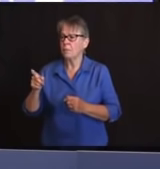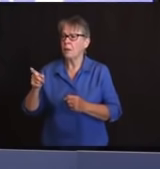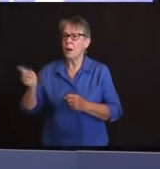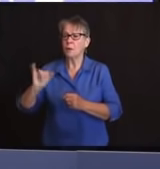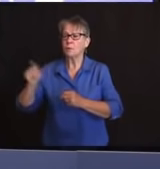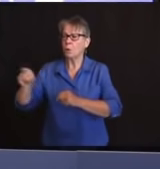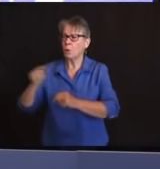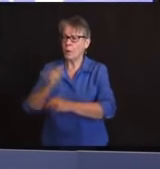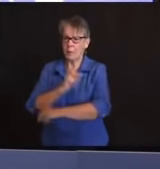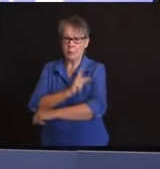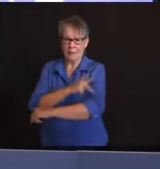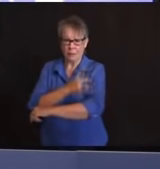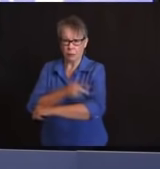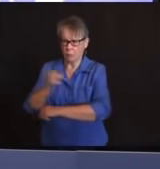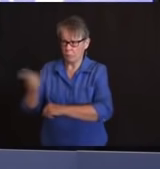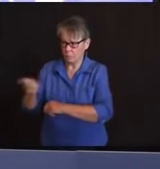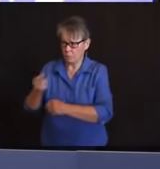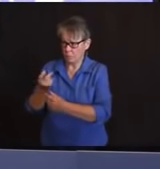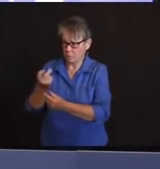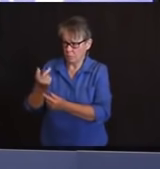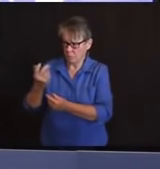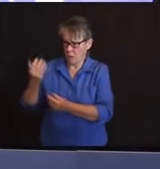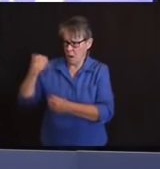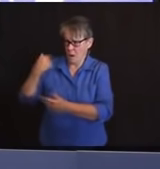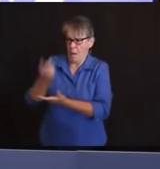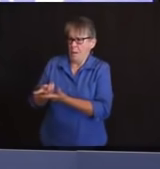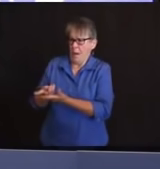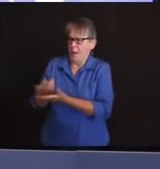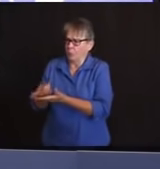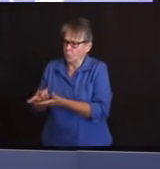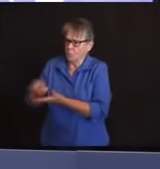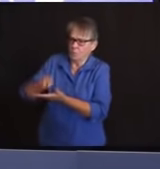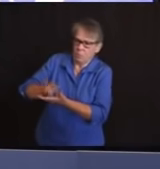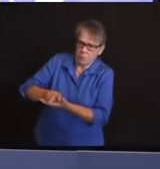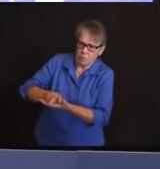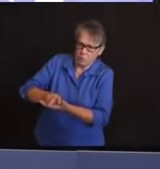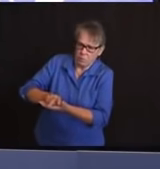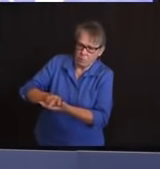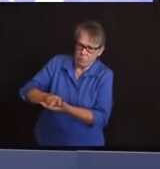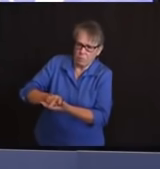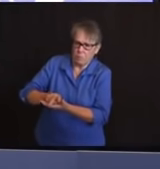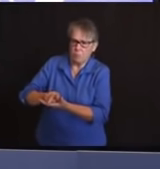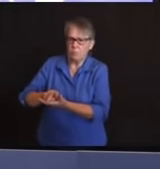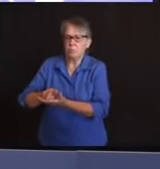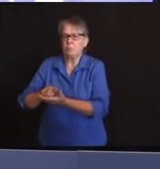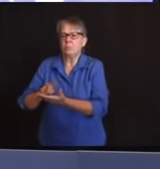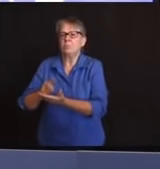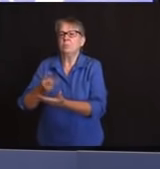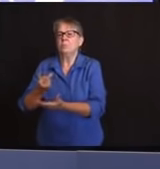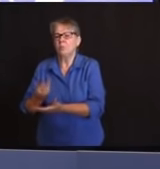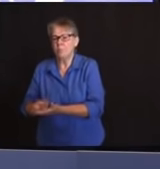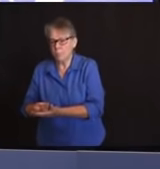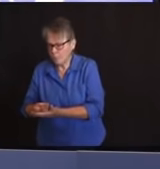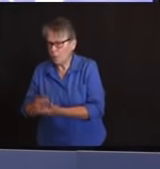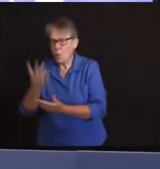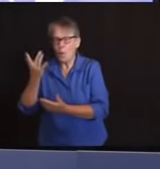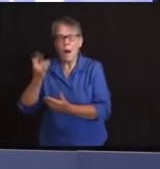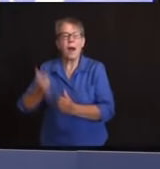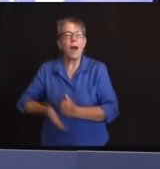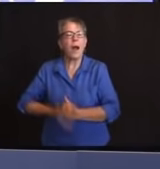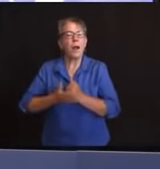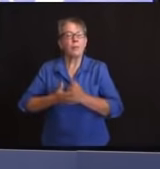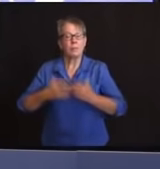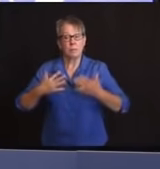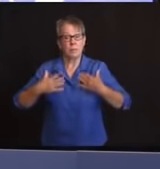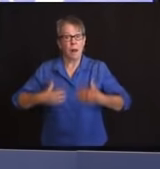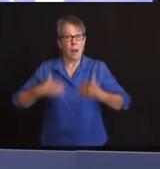from the heart and lungs. As they have learned more about the virus and what therapies worked, they've had more success in treating patients. However,